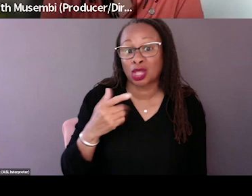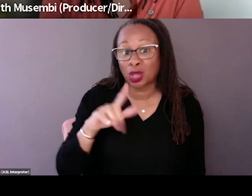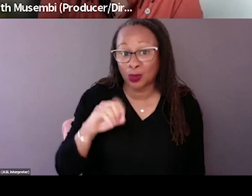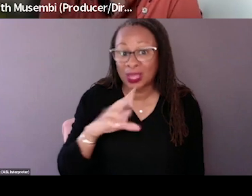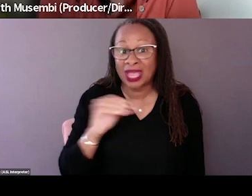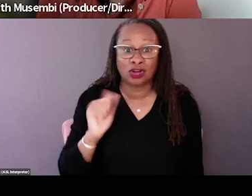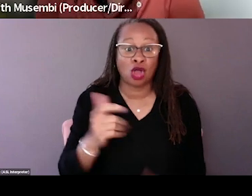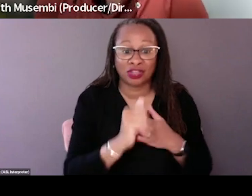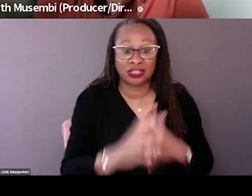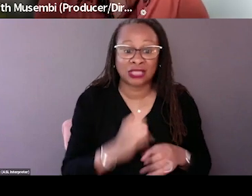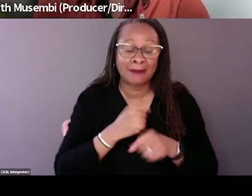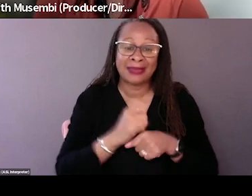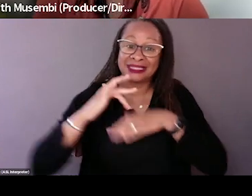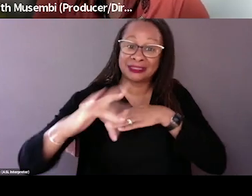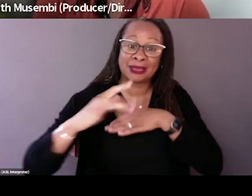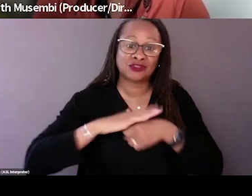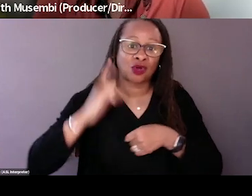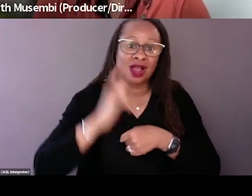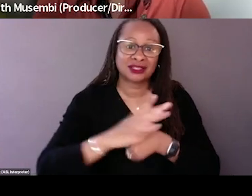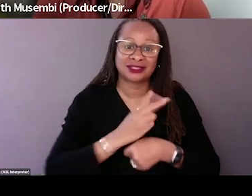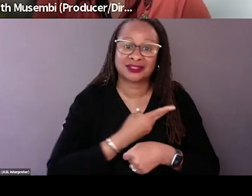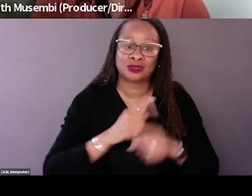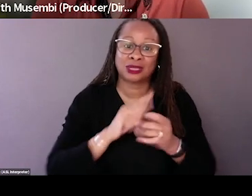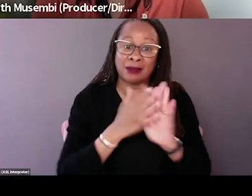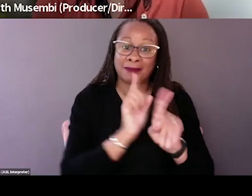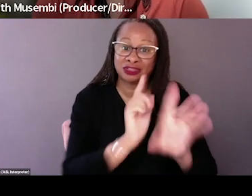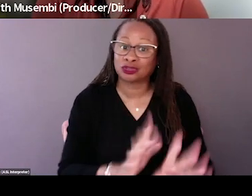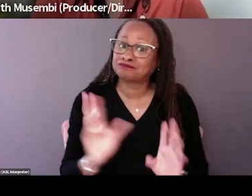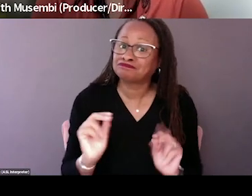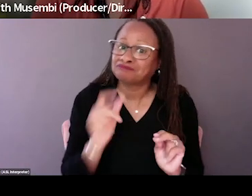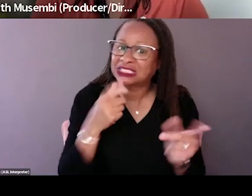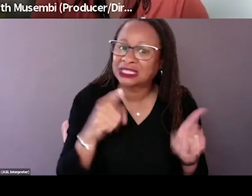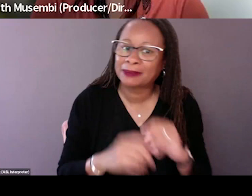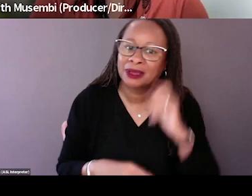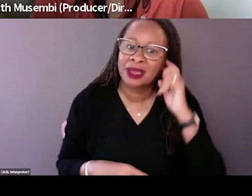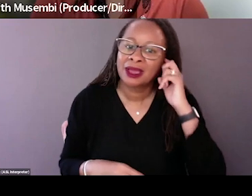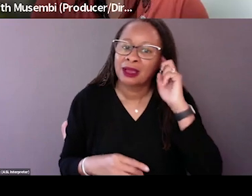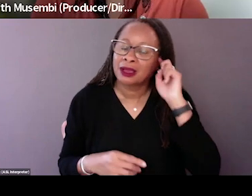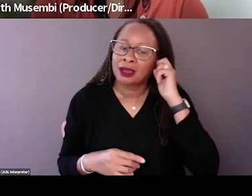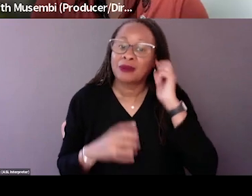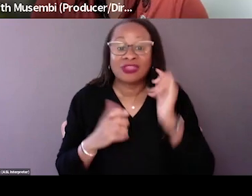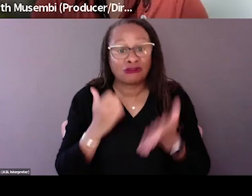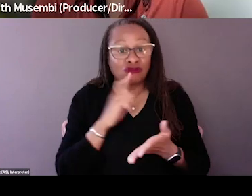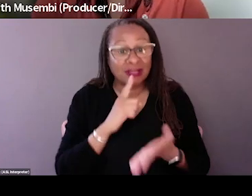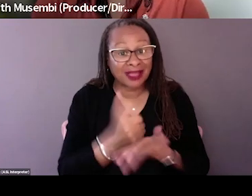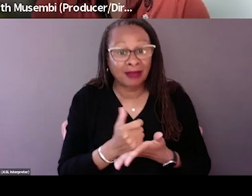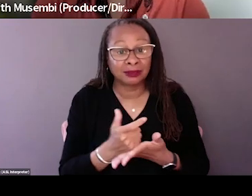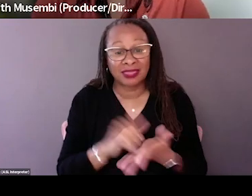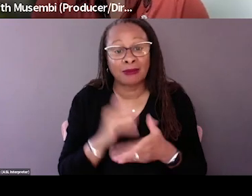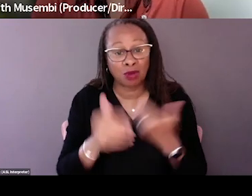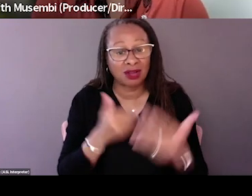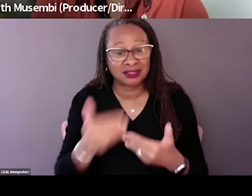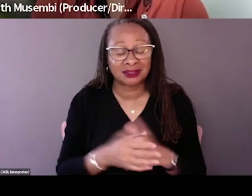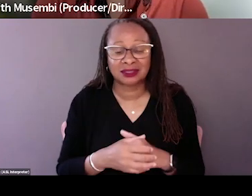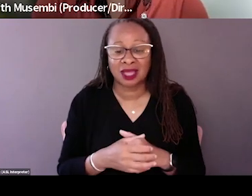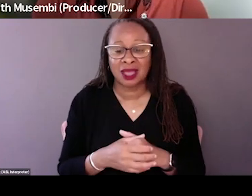made room for us to be mentored. And I can never say enough good things about that process. And the fact